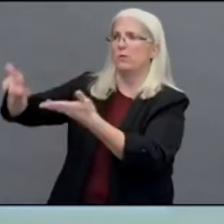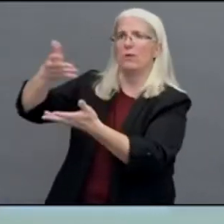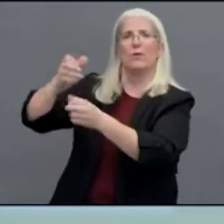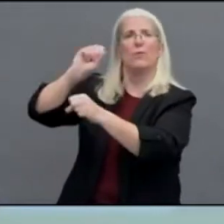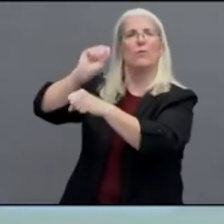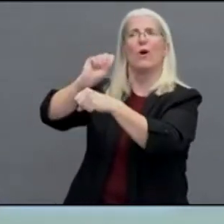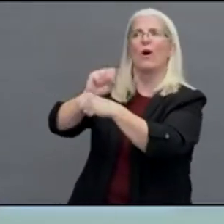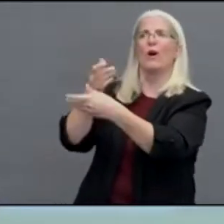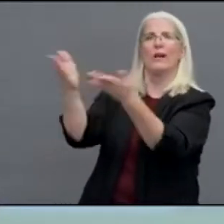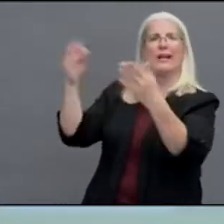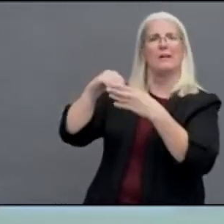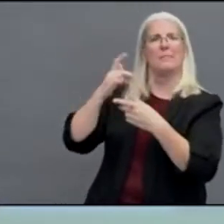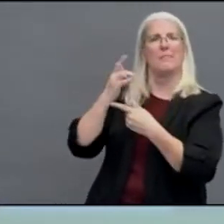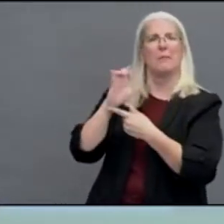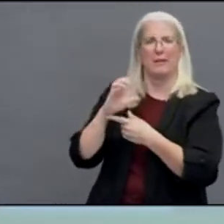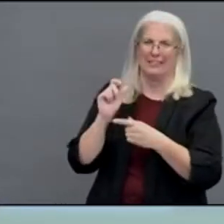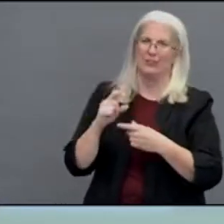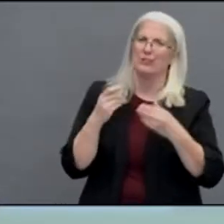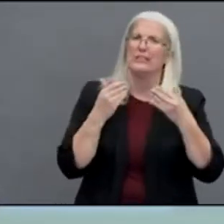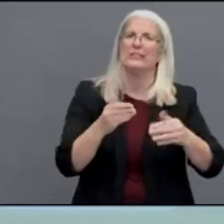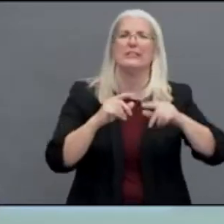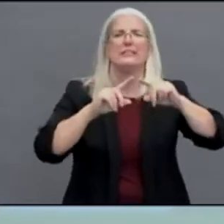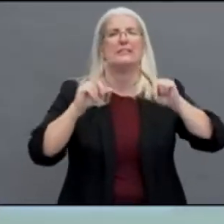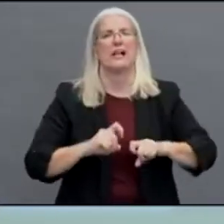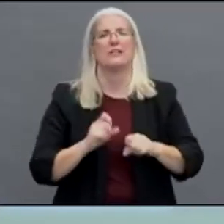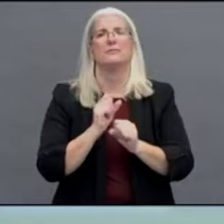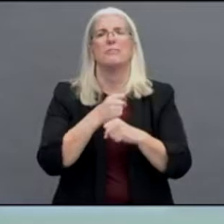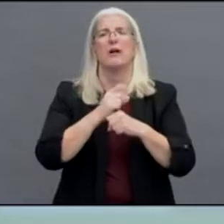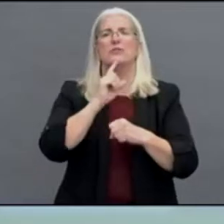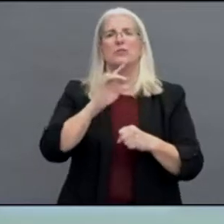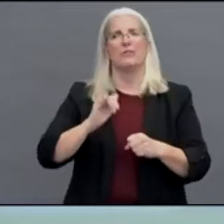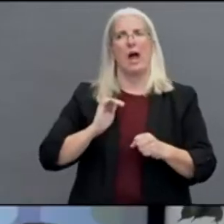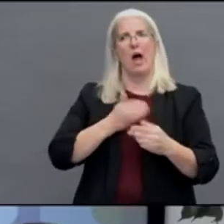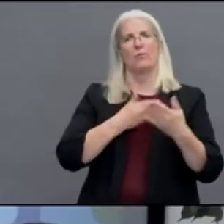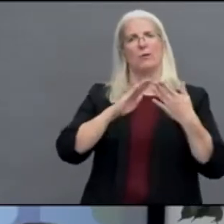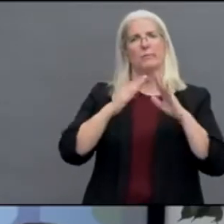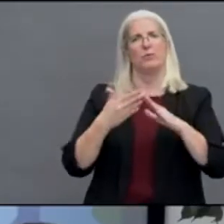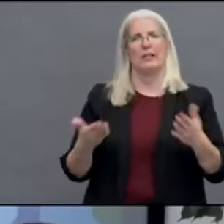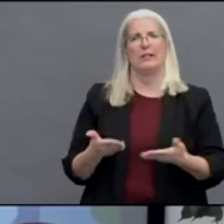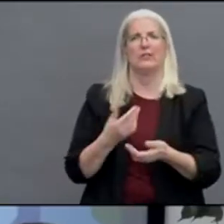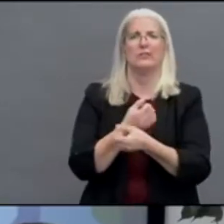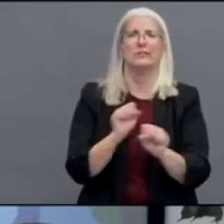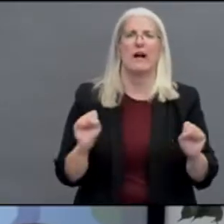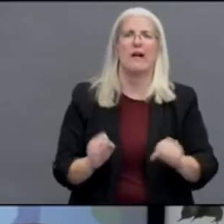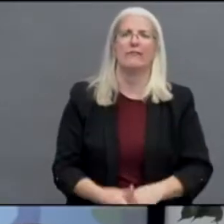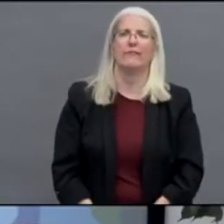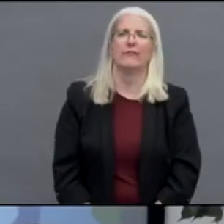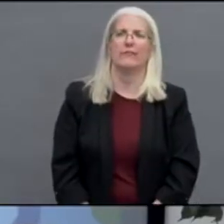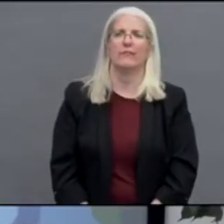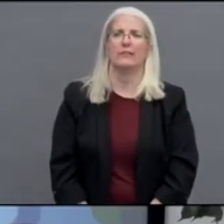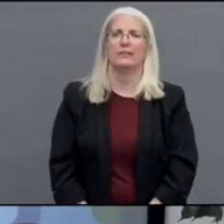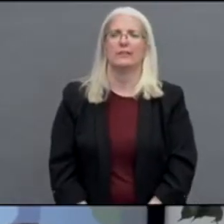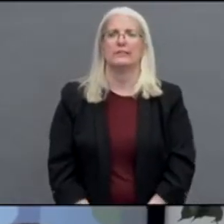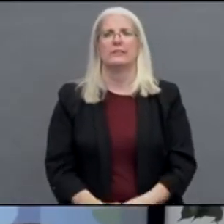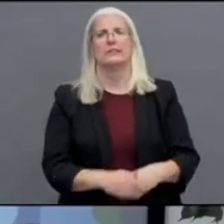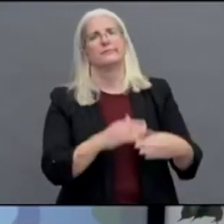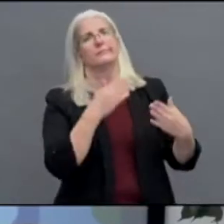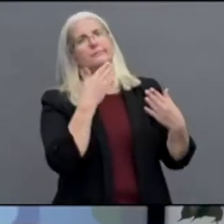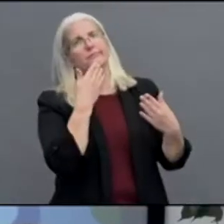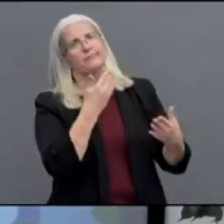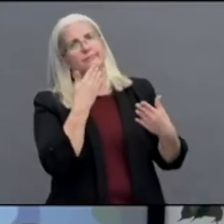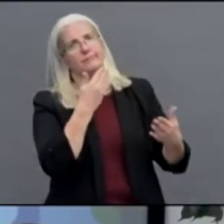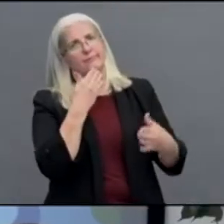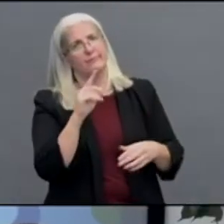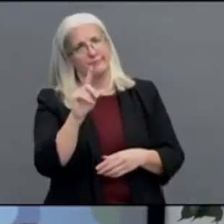to ensure our safety and the safety of our community. Thank you. And so is it safe to go there? Or is the